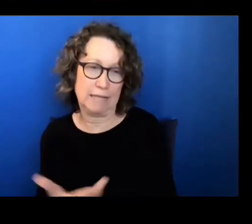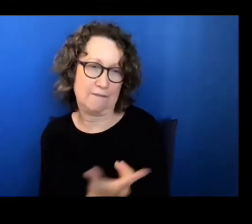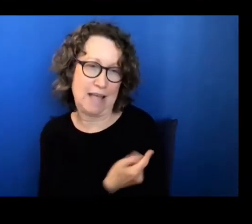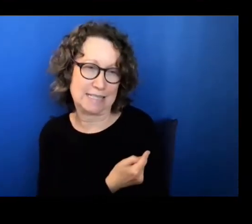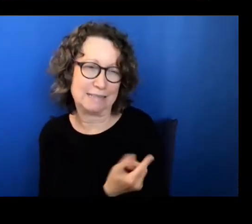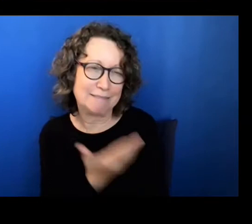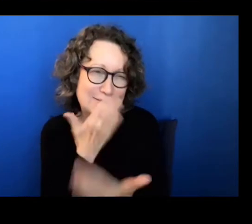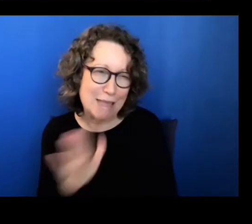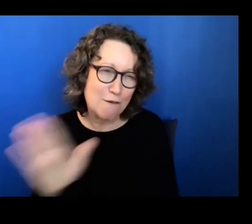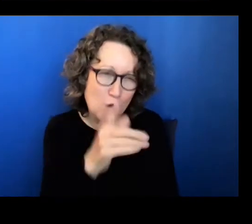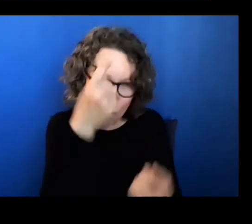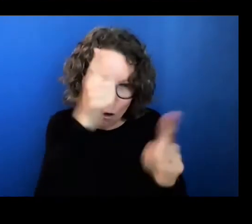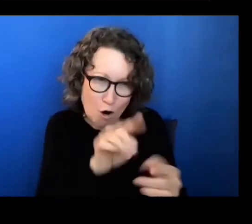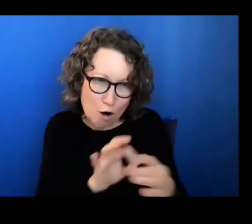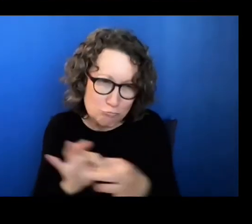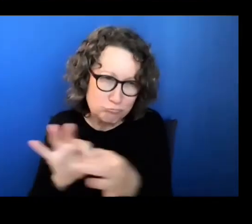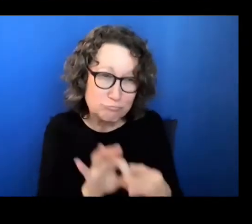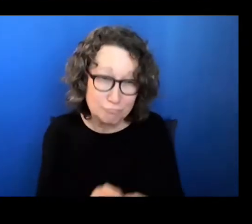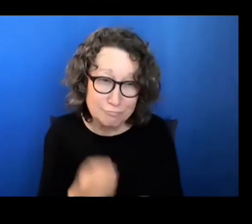you for your cooperation.